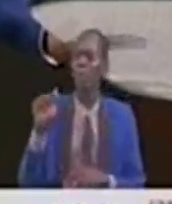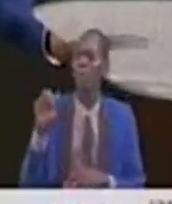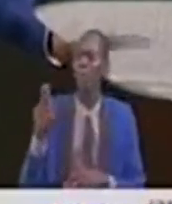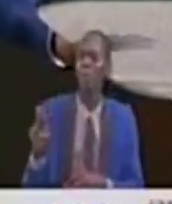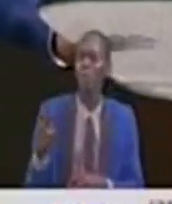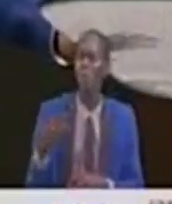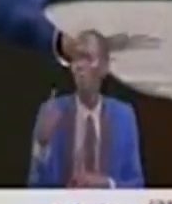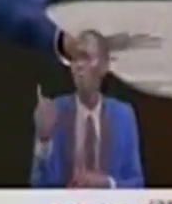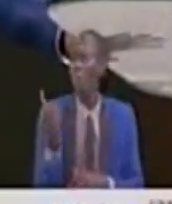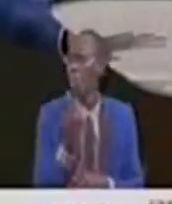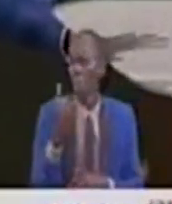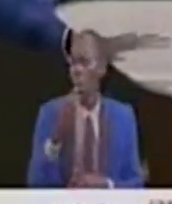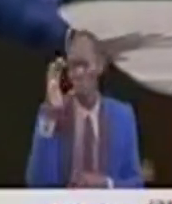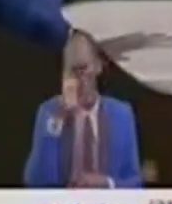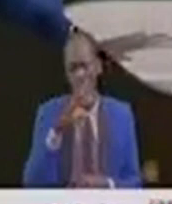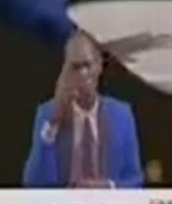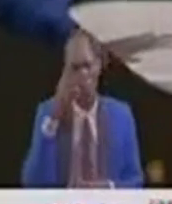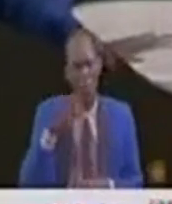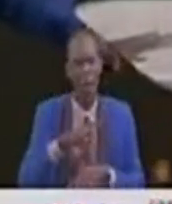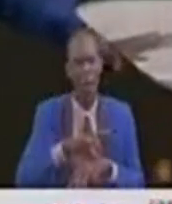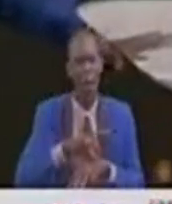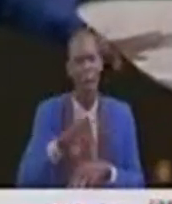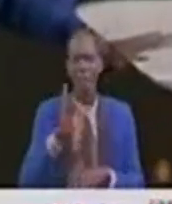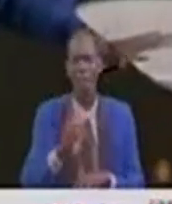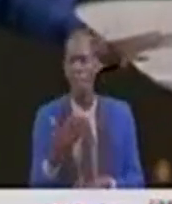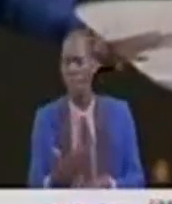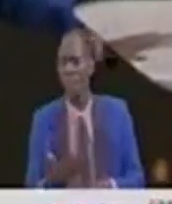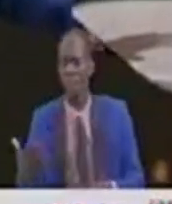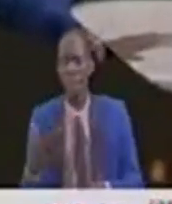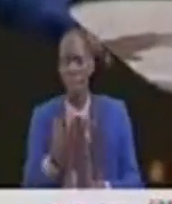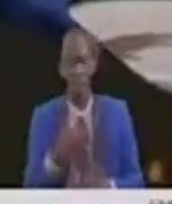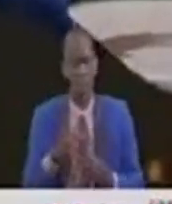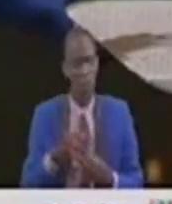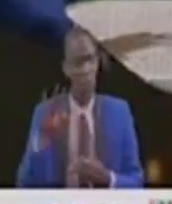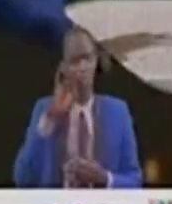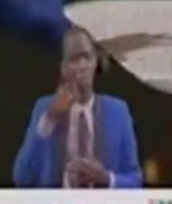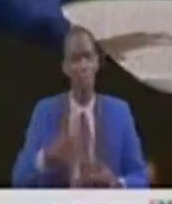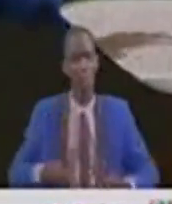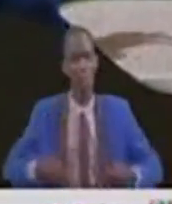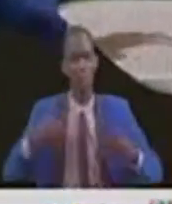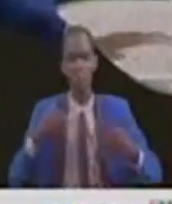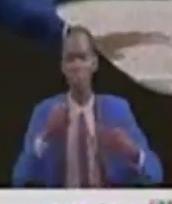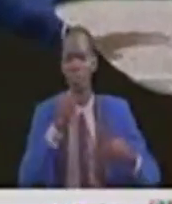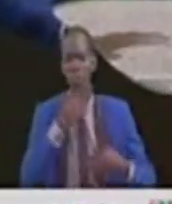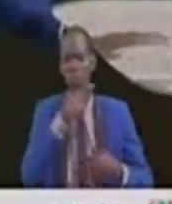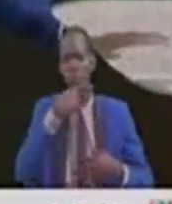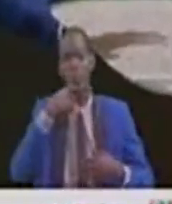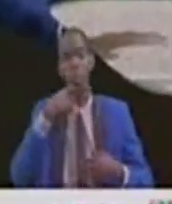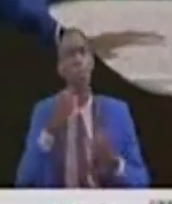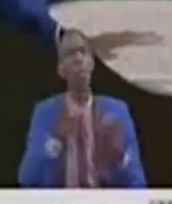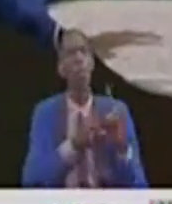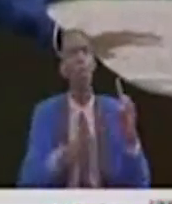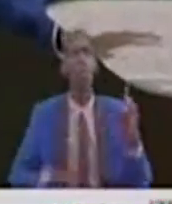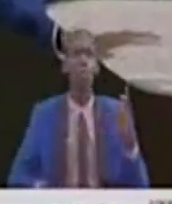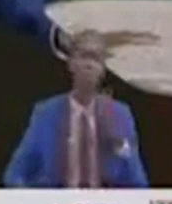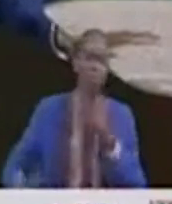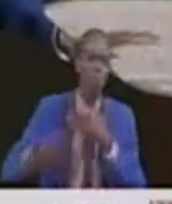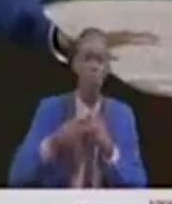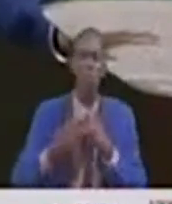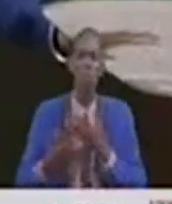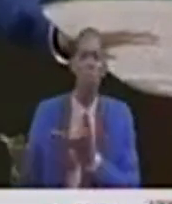for material things, and the spiritual life is gone. Oh Lord, restore,